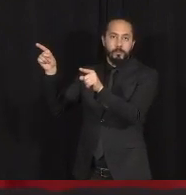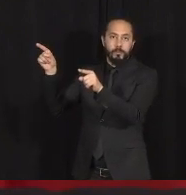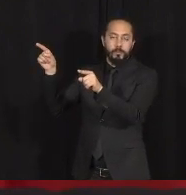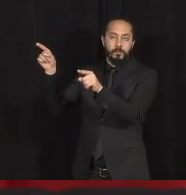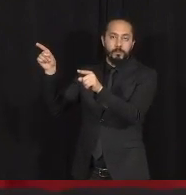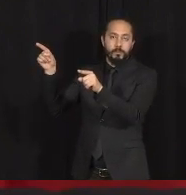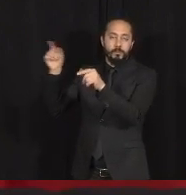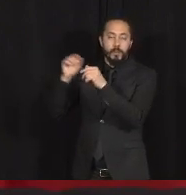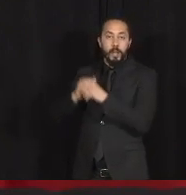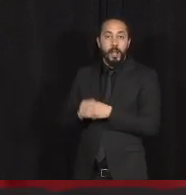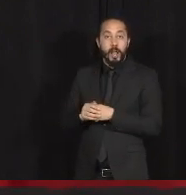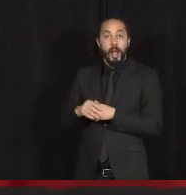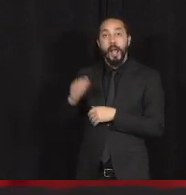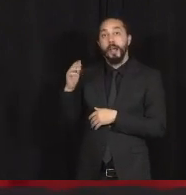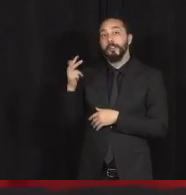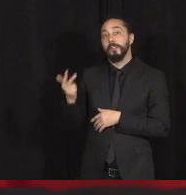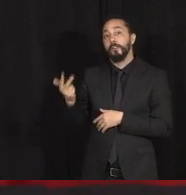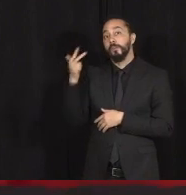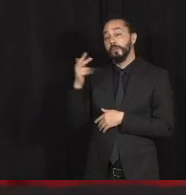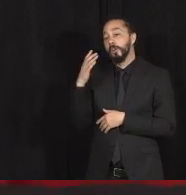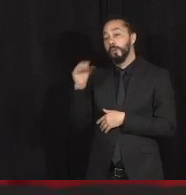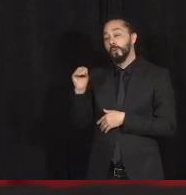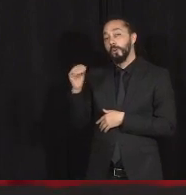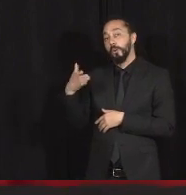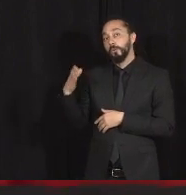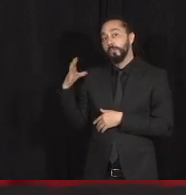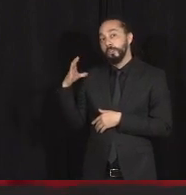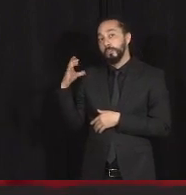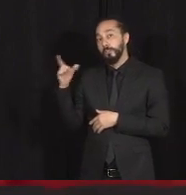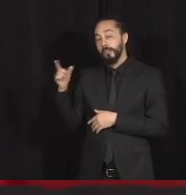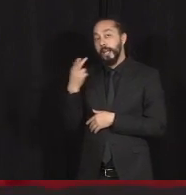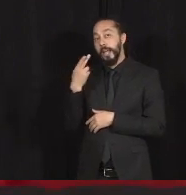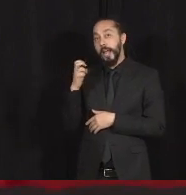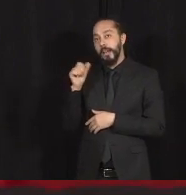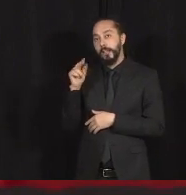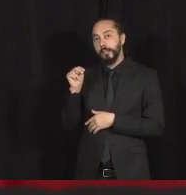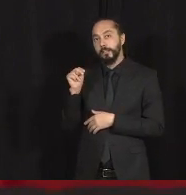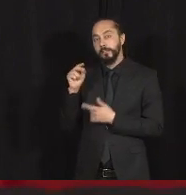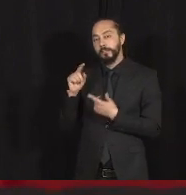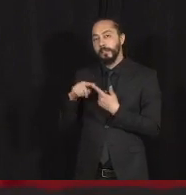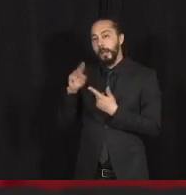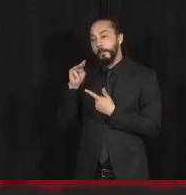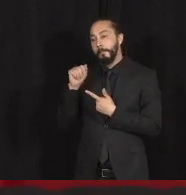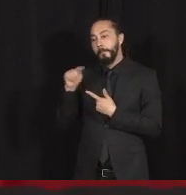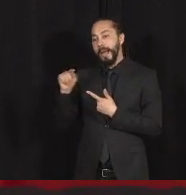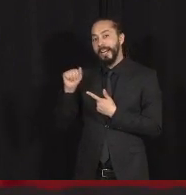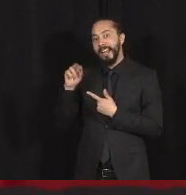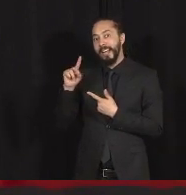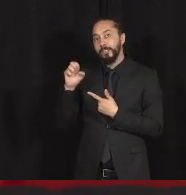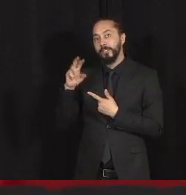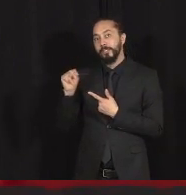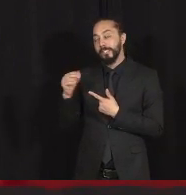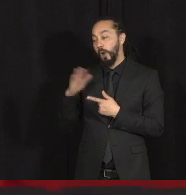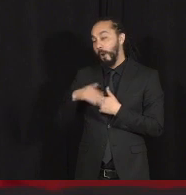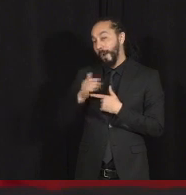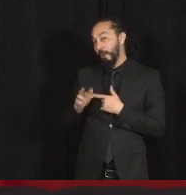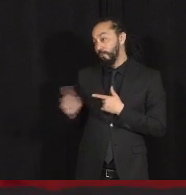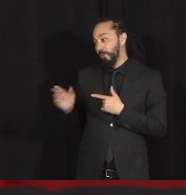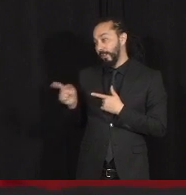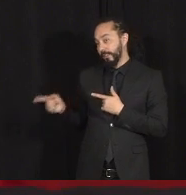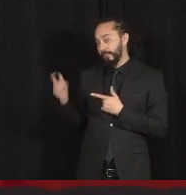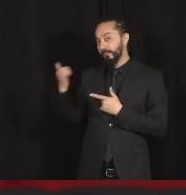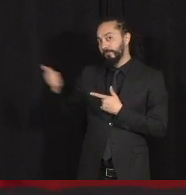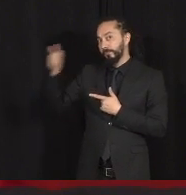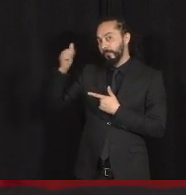Angus, the Deputy Minister, Matt Anderson, who's sitting on my right, the head of Ontario Health, and Dr. David